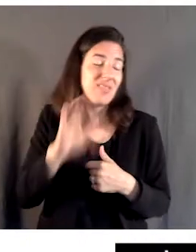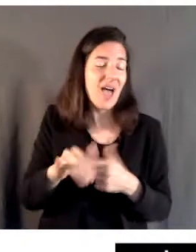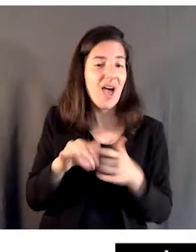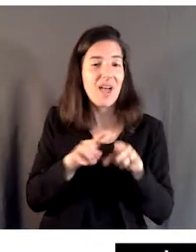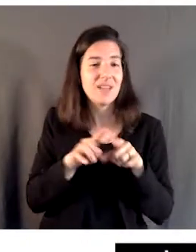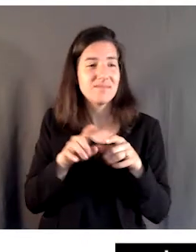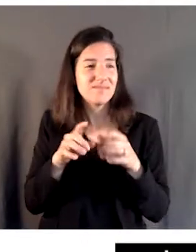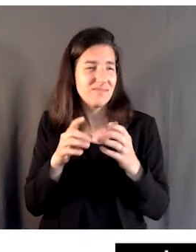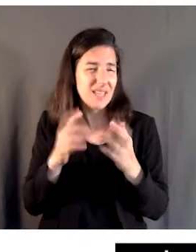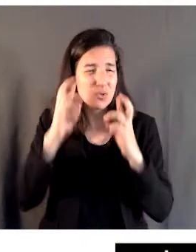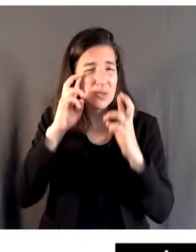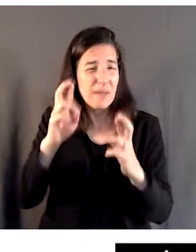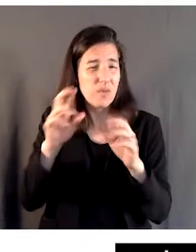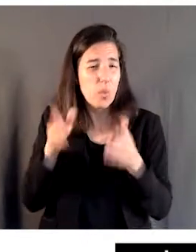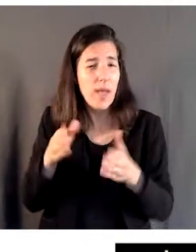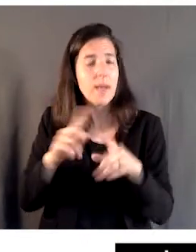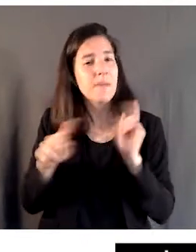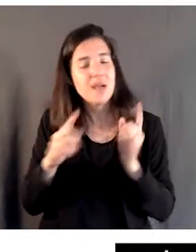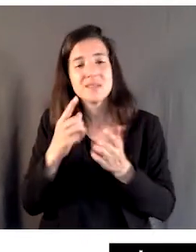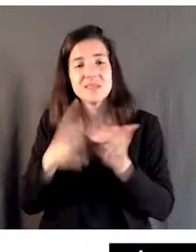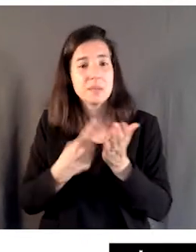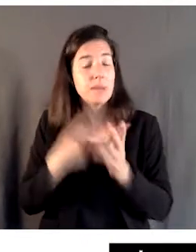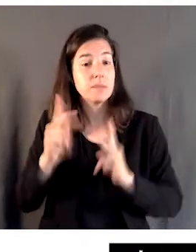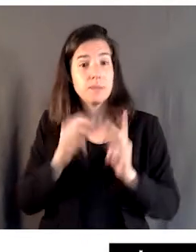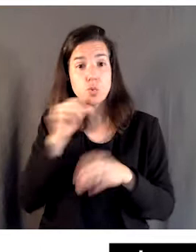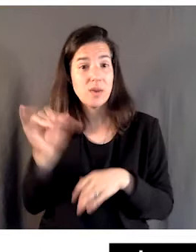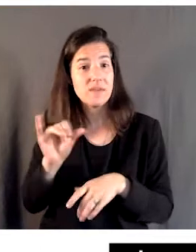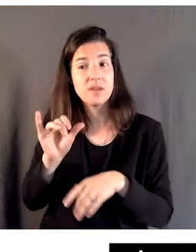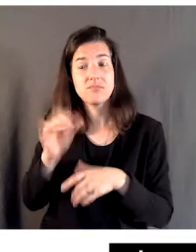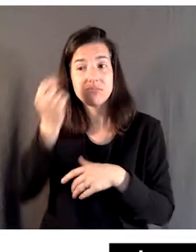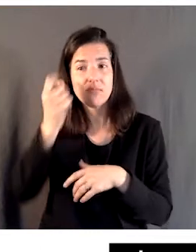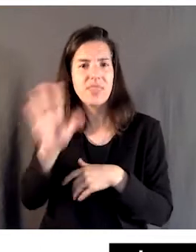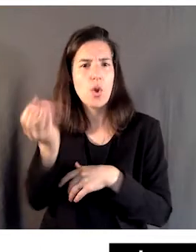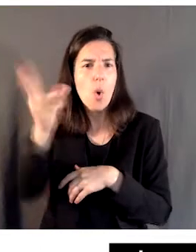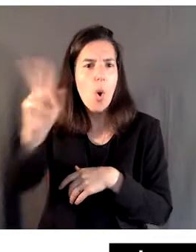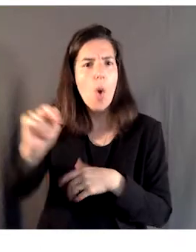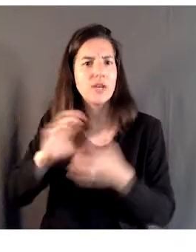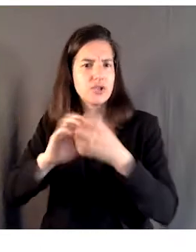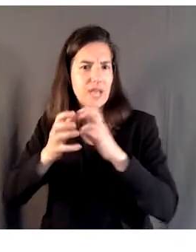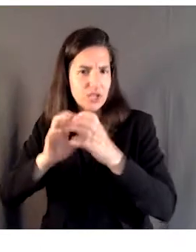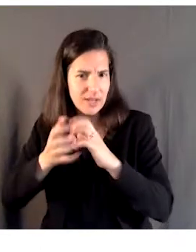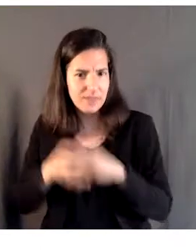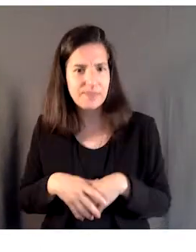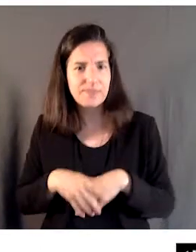don't understand that intersectionality. And so then now when we talk about the